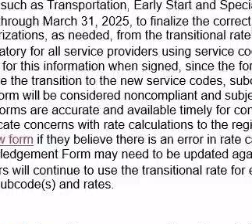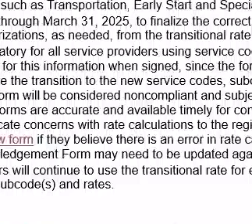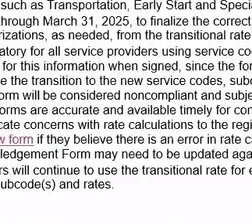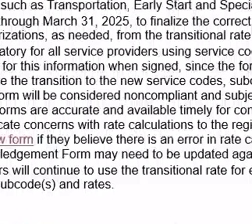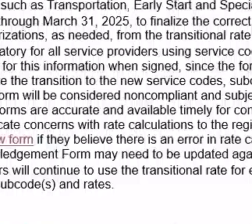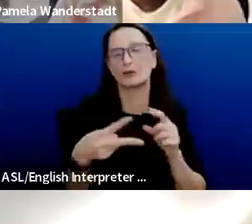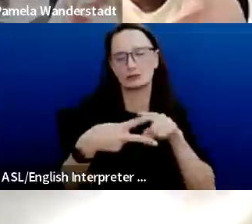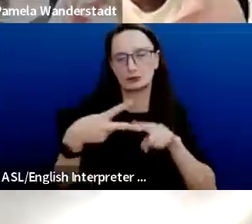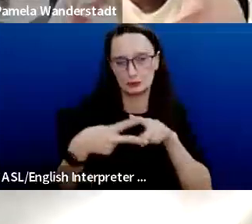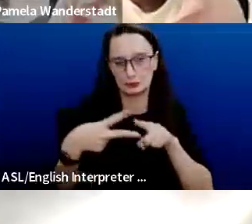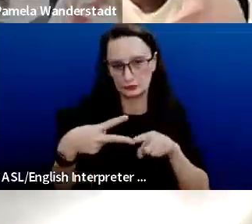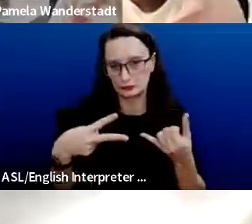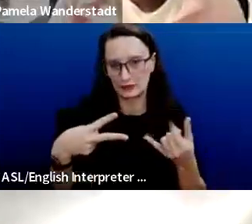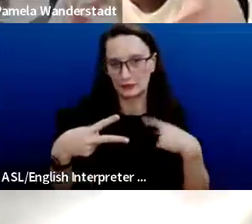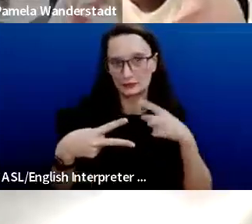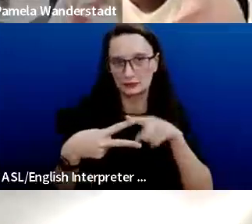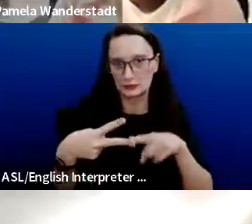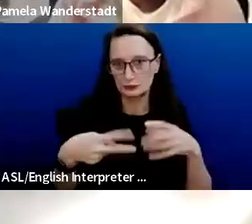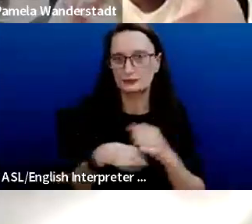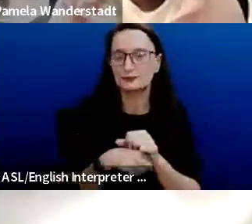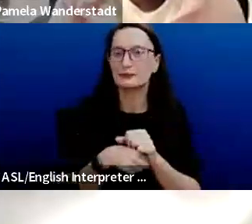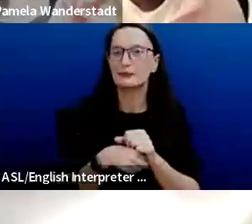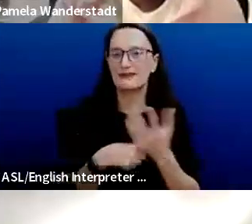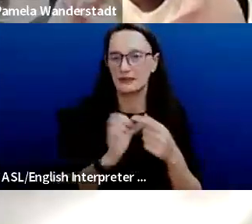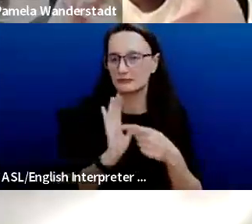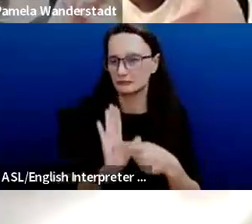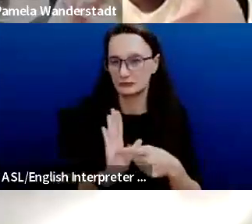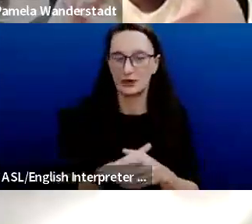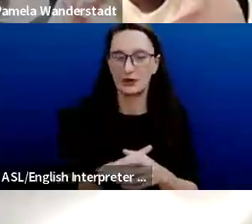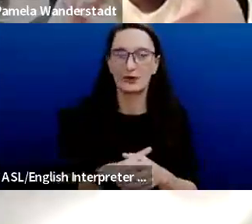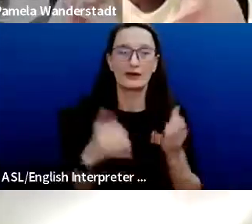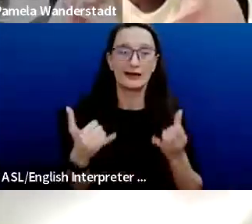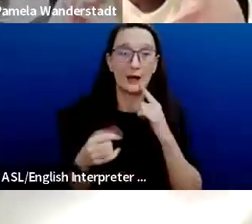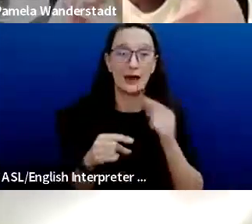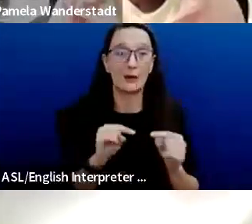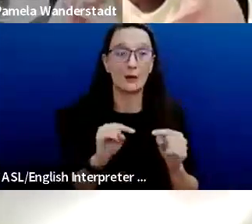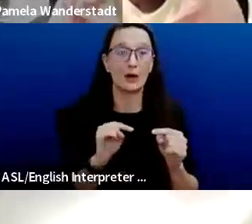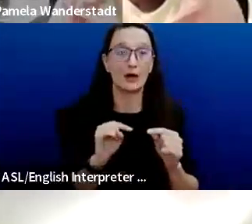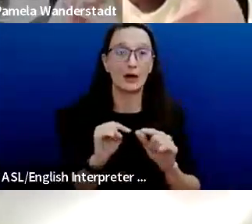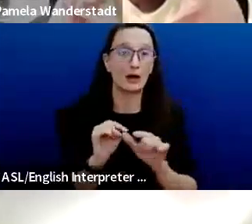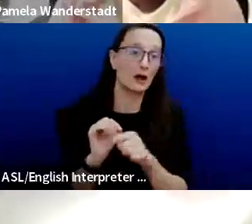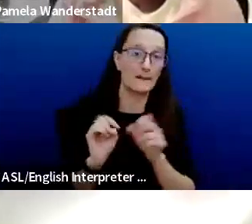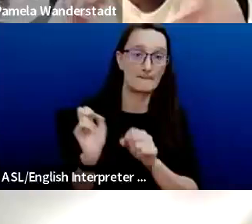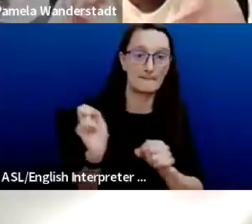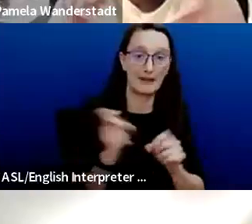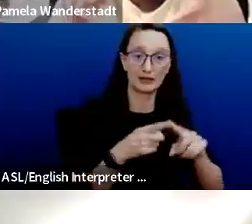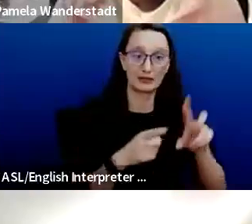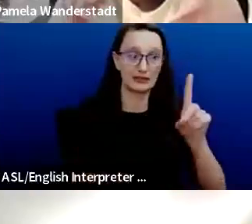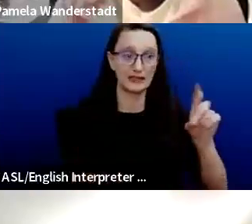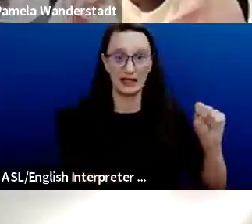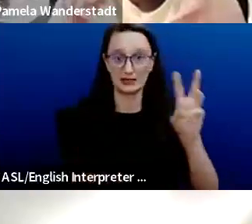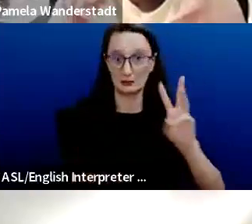two that we have there. So I'm going to go back over to DDS's webpage real